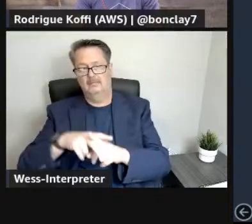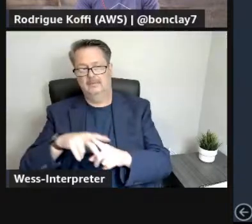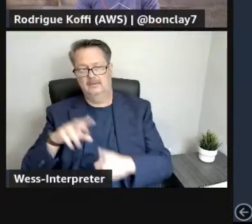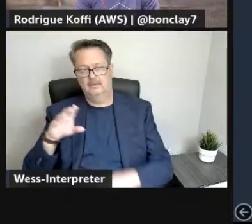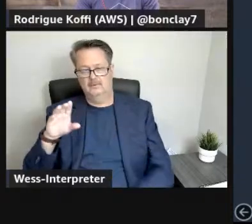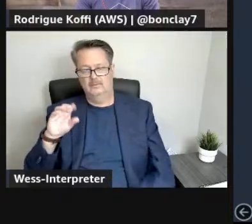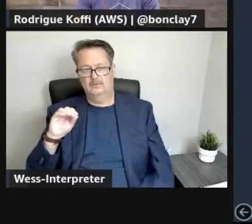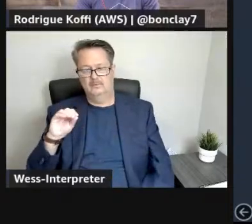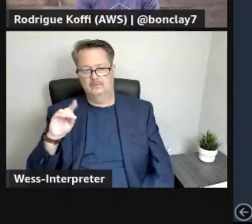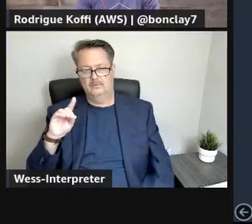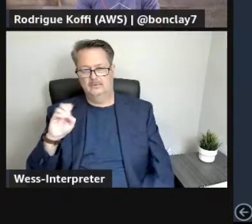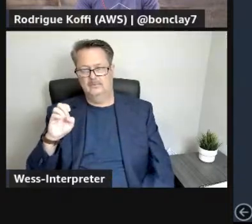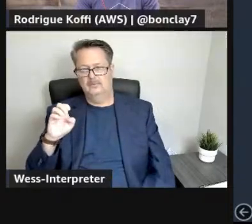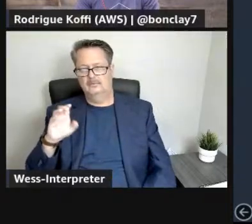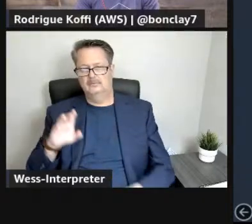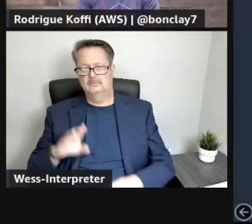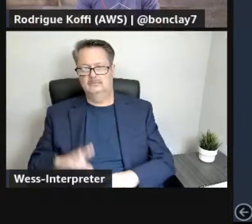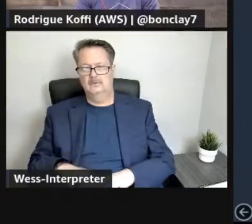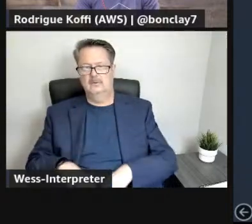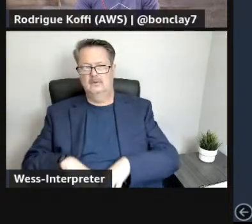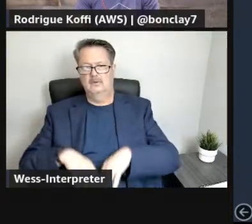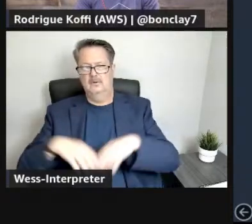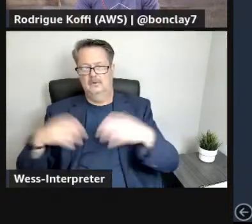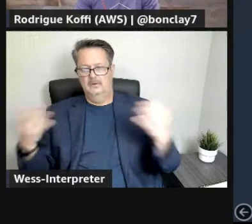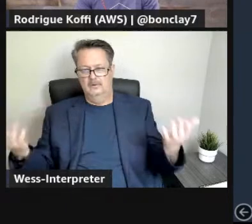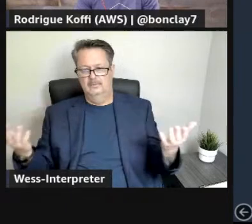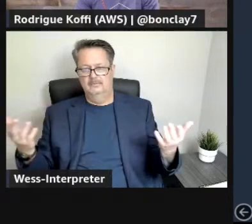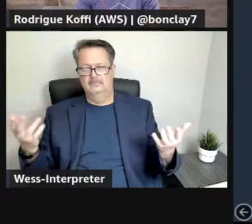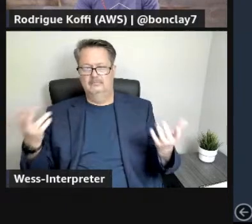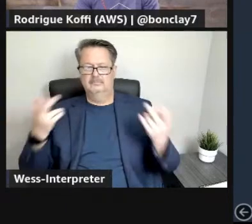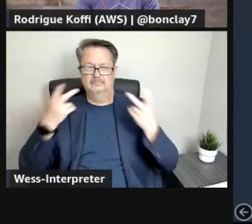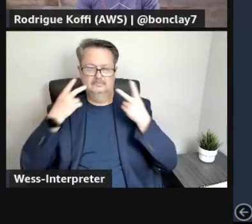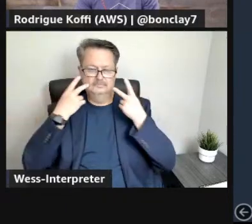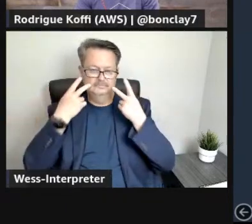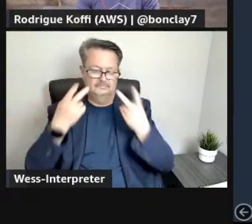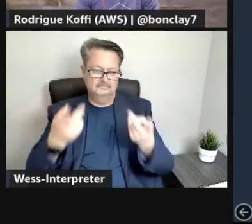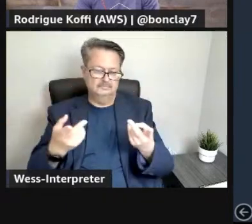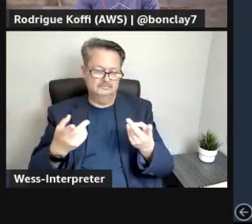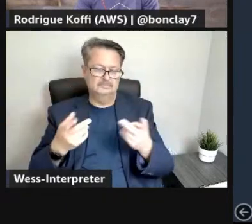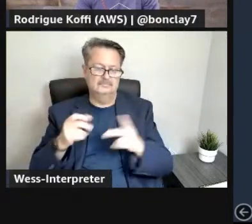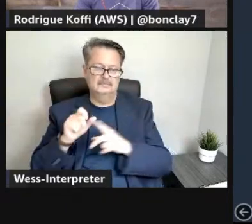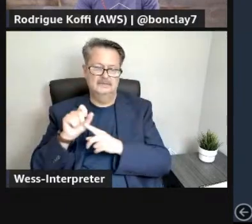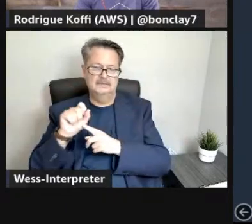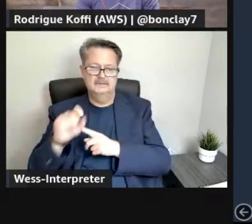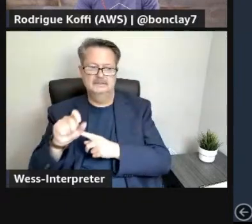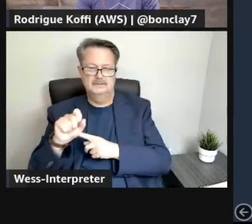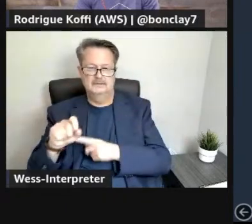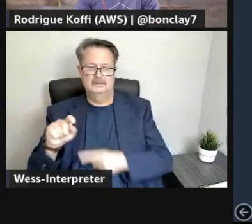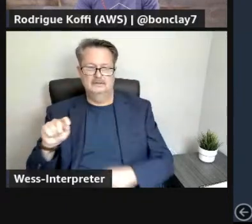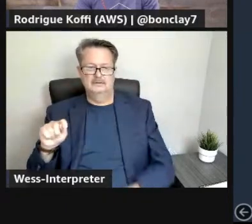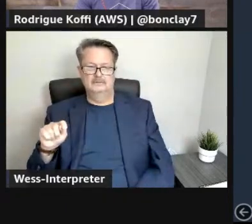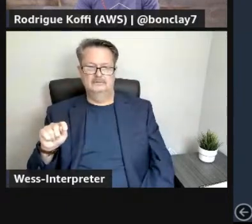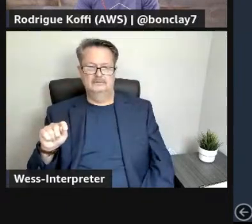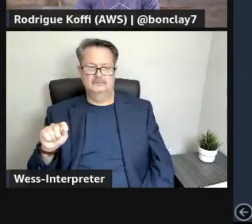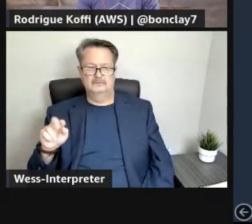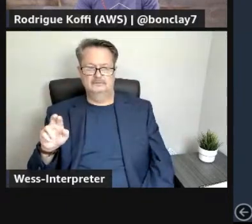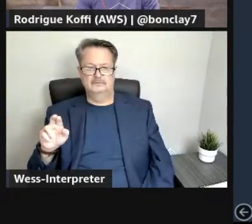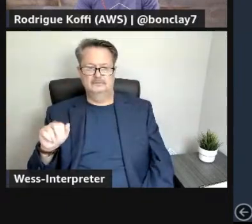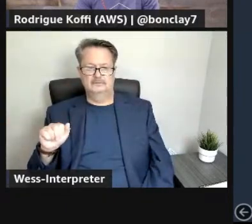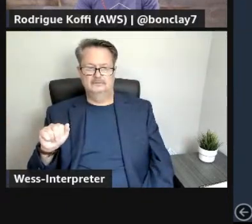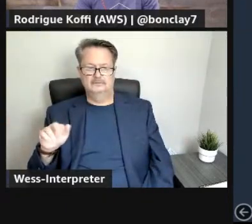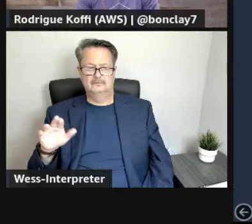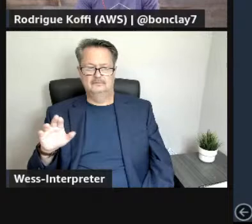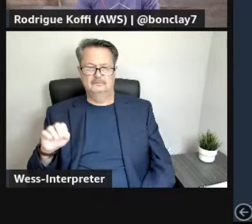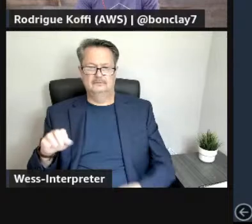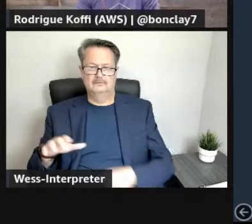using the OpenTelemetry SDK. And it is sending traces locally on port 4318